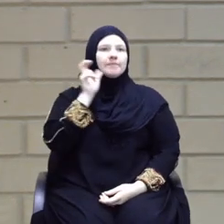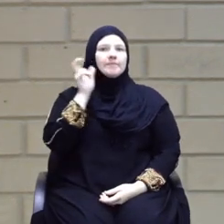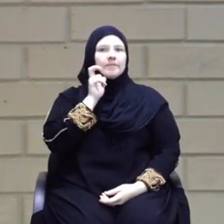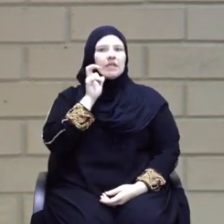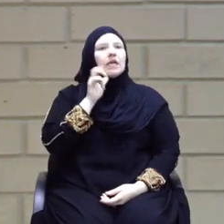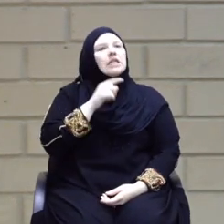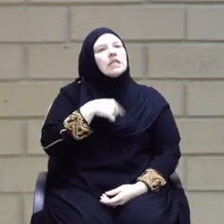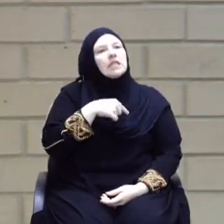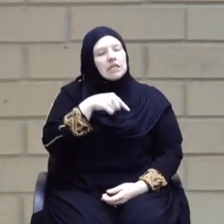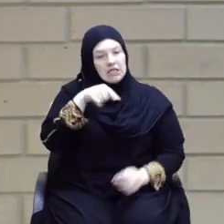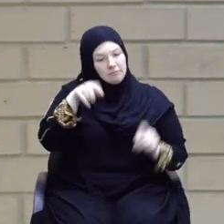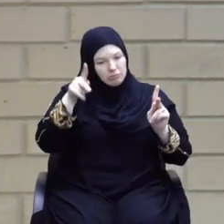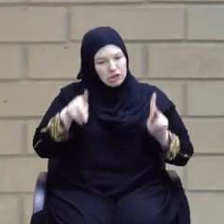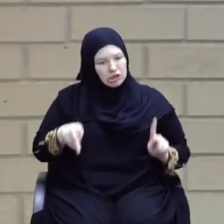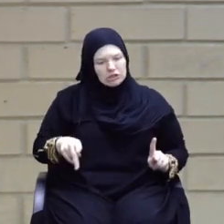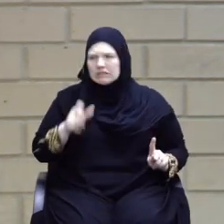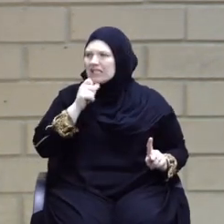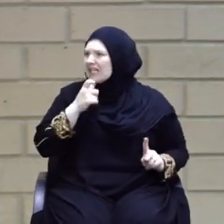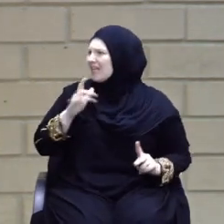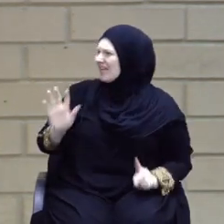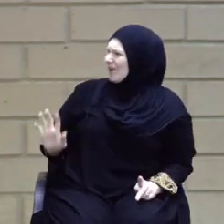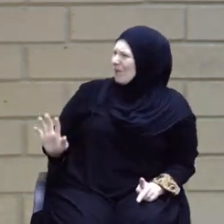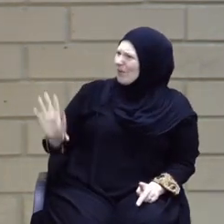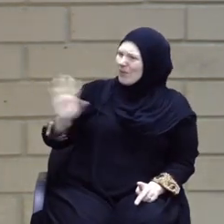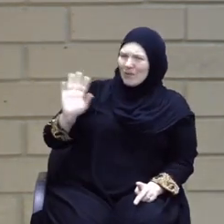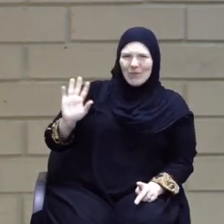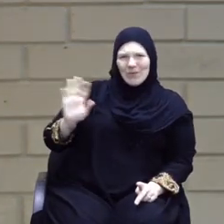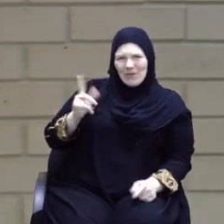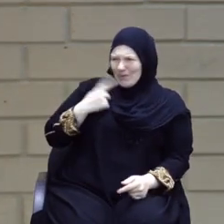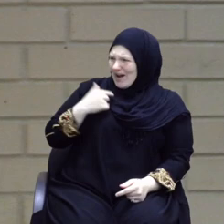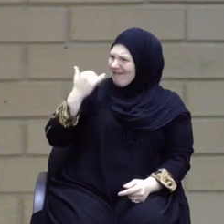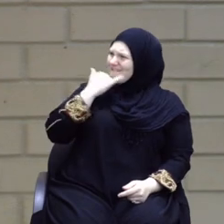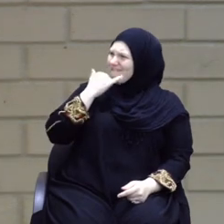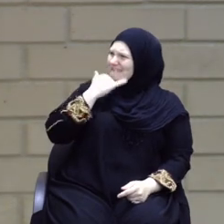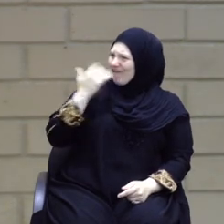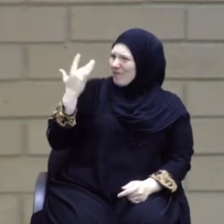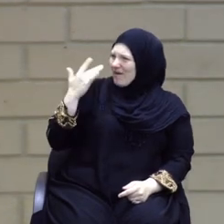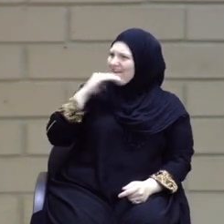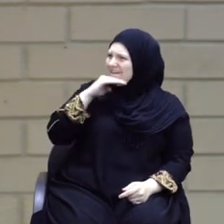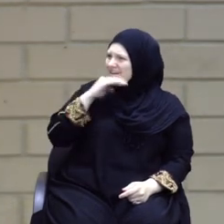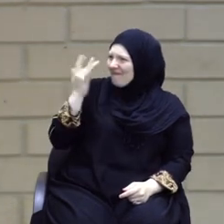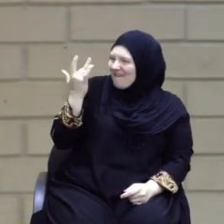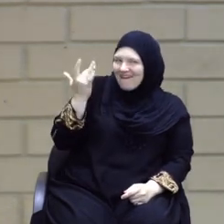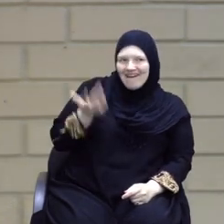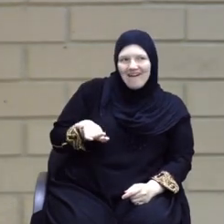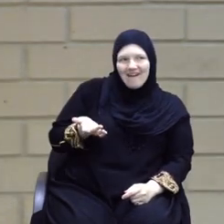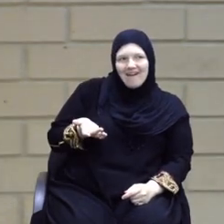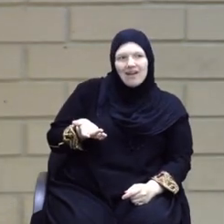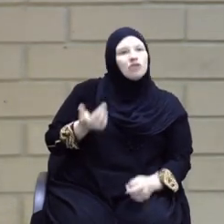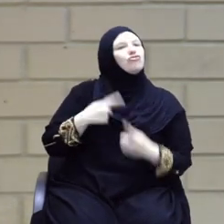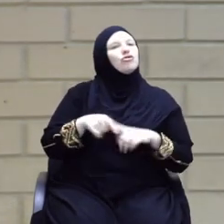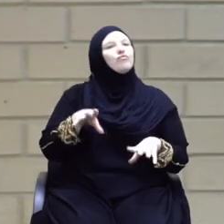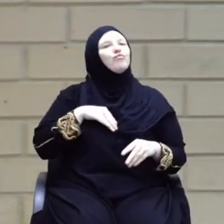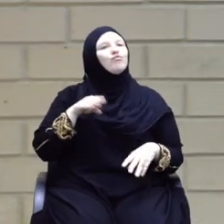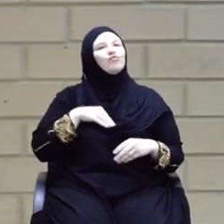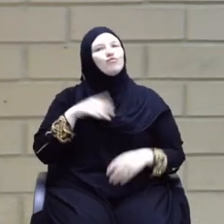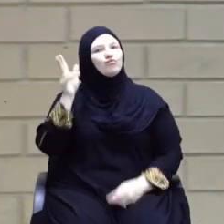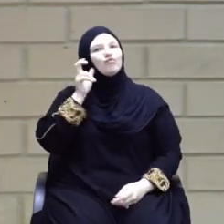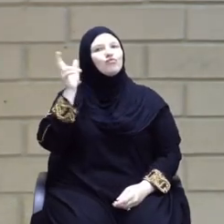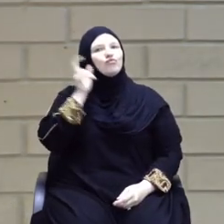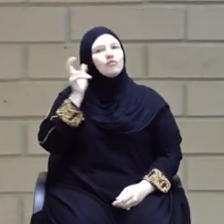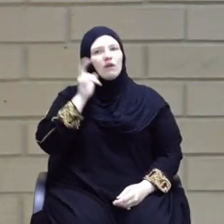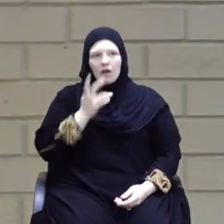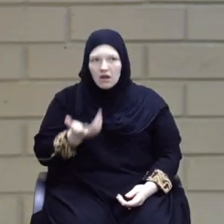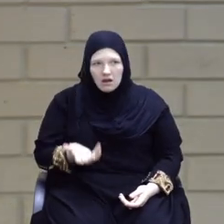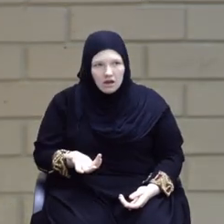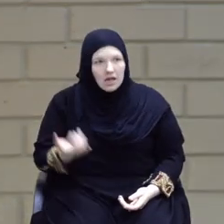the position, or they didn't take the position where they combat this bigotry and this hatred and this lie